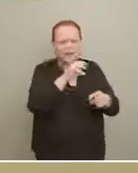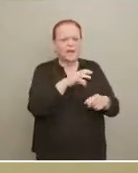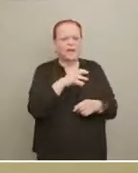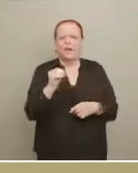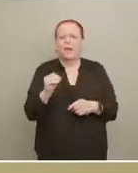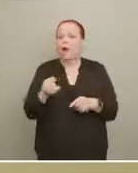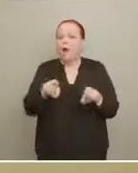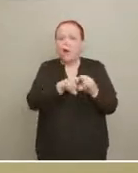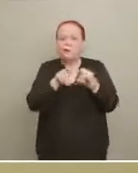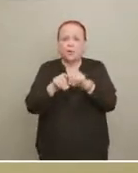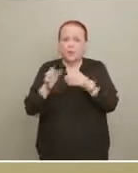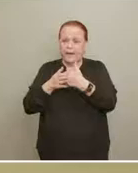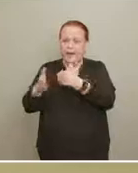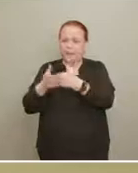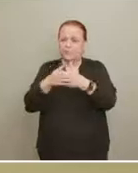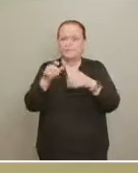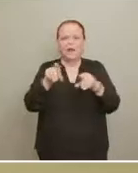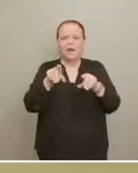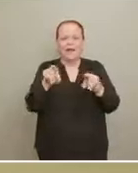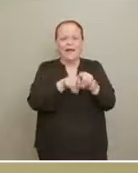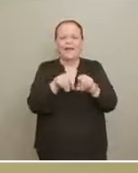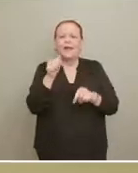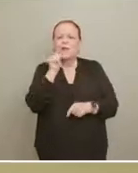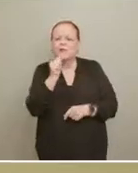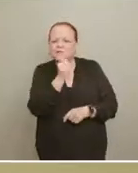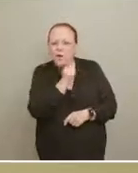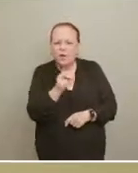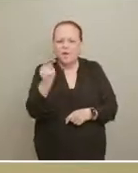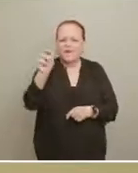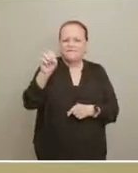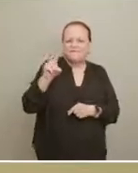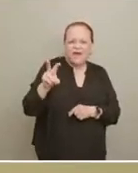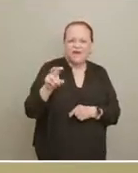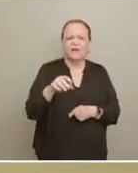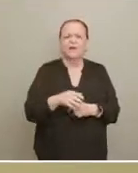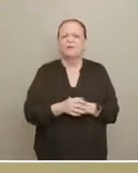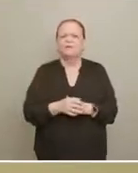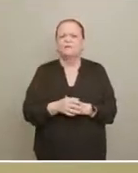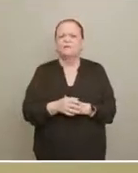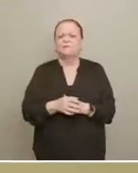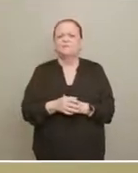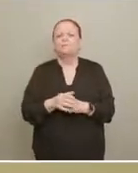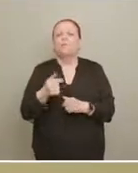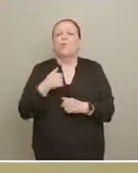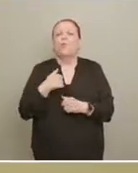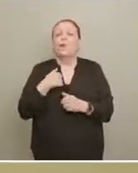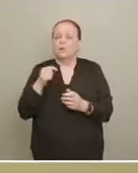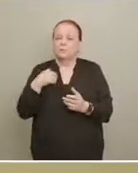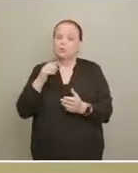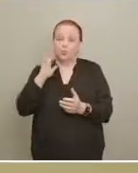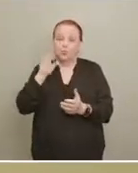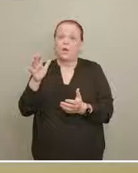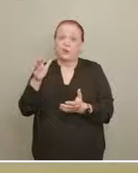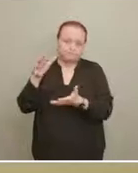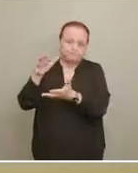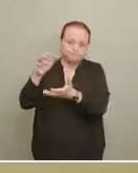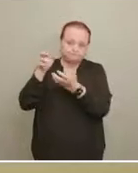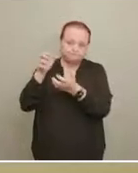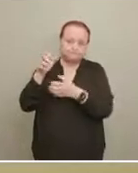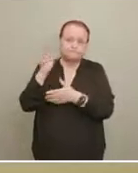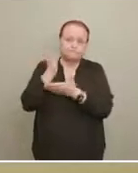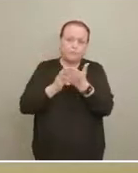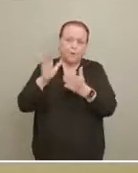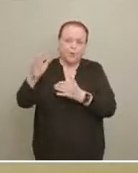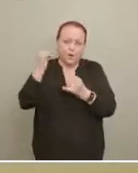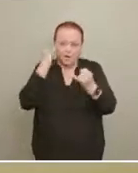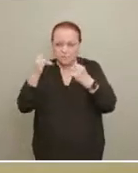So Arizona, Nevada, even though we've taken some of their ideas, we're perfecting it in a different way, because we're bringing forward the public